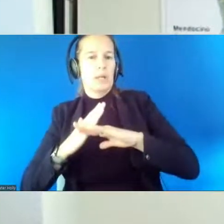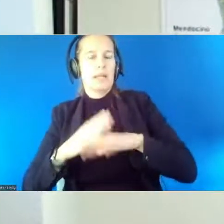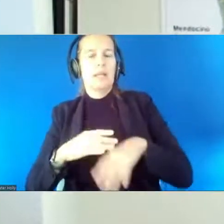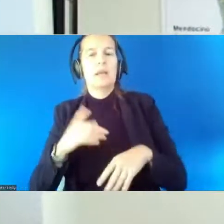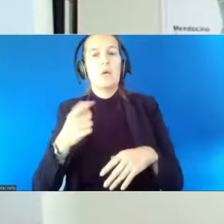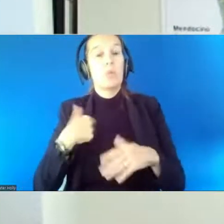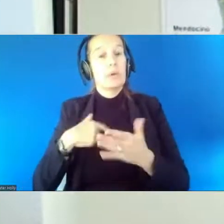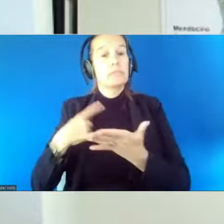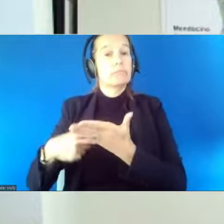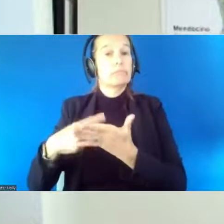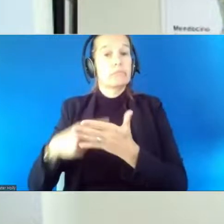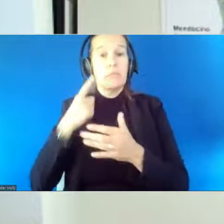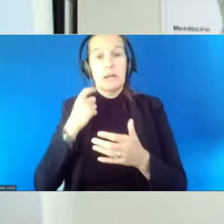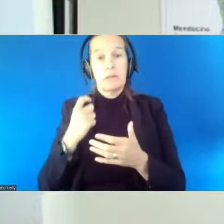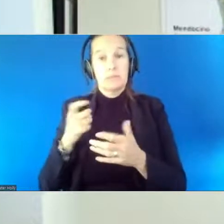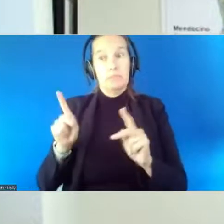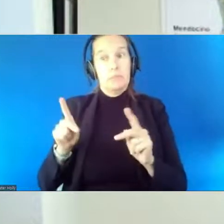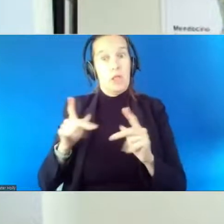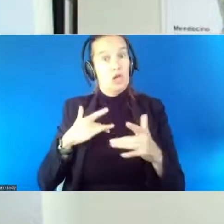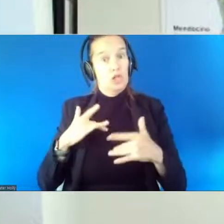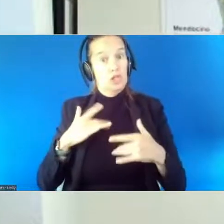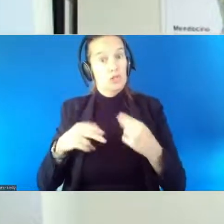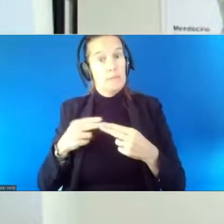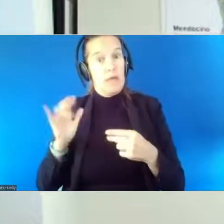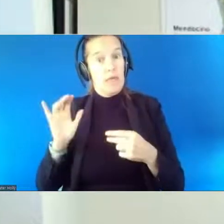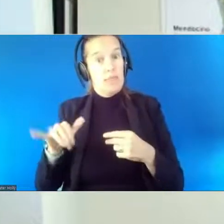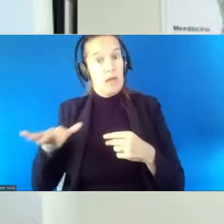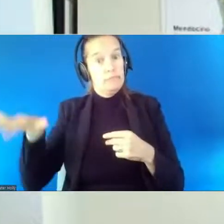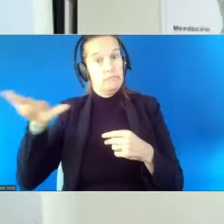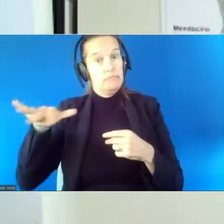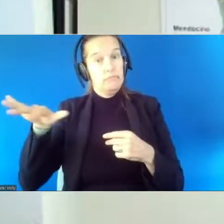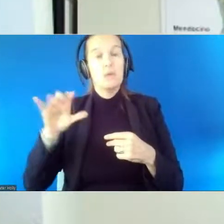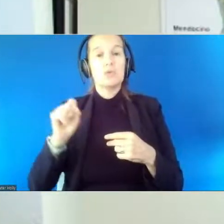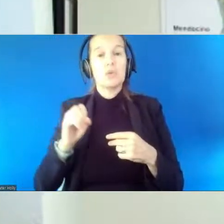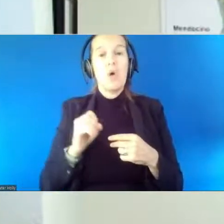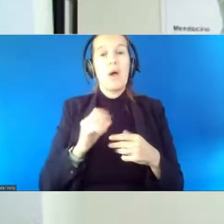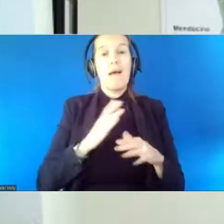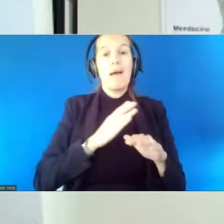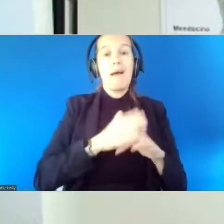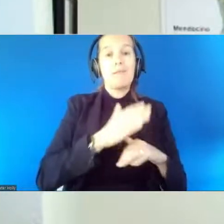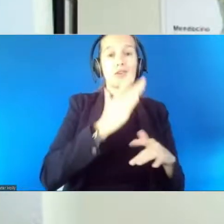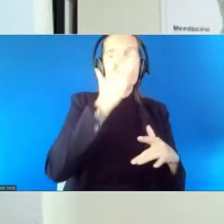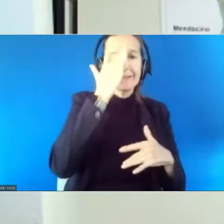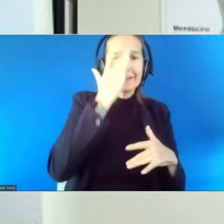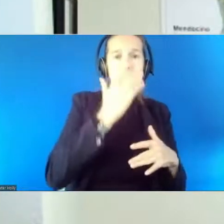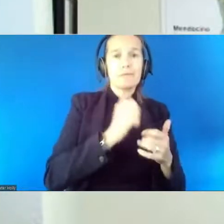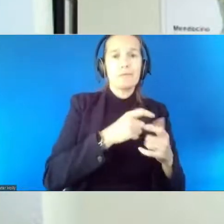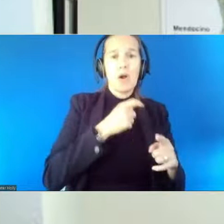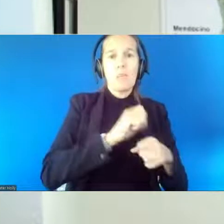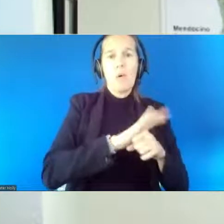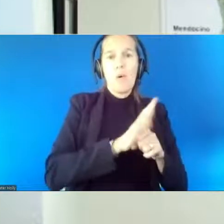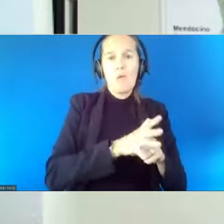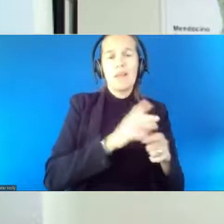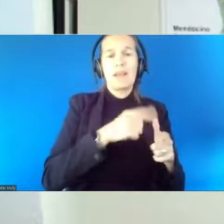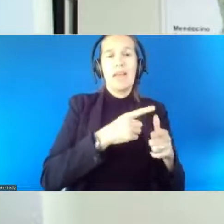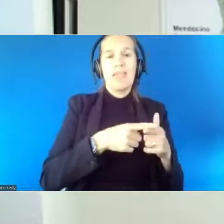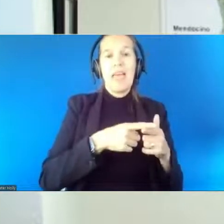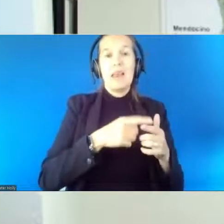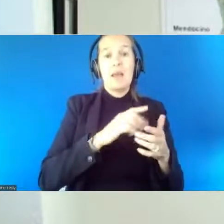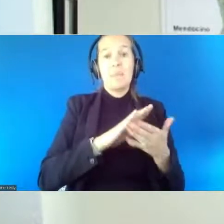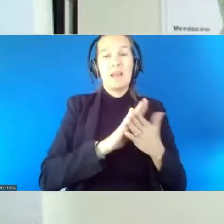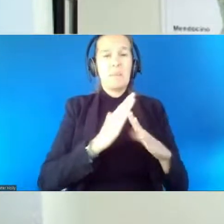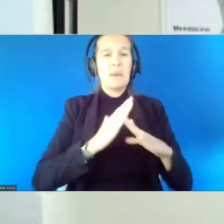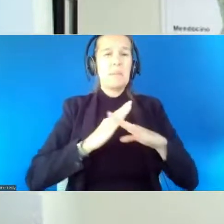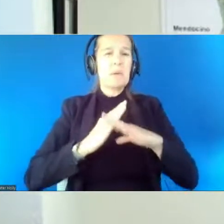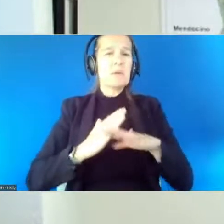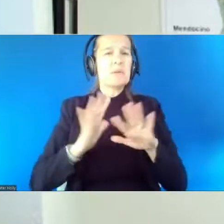concern in the community. The post-infection immunity is not felt to be reliable.